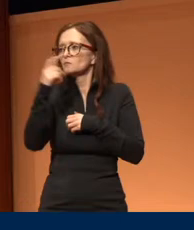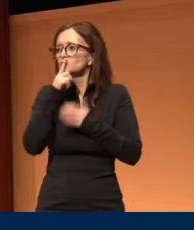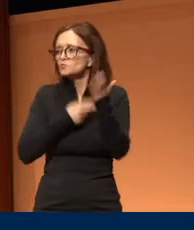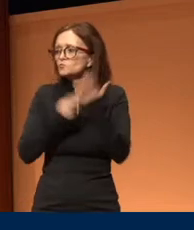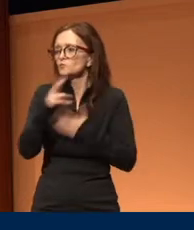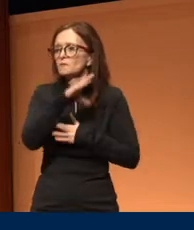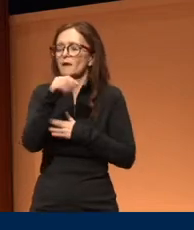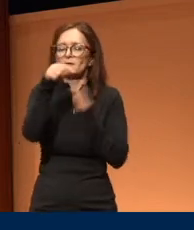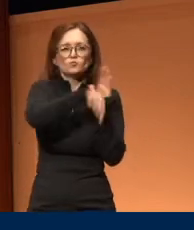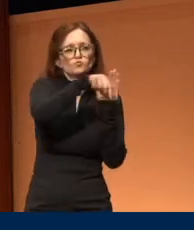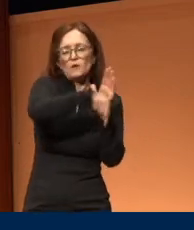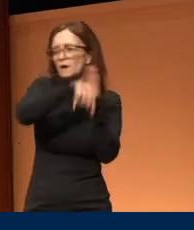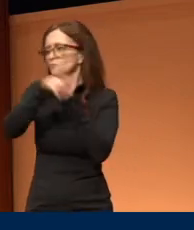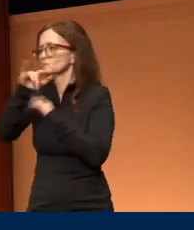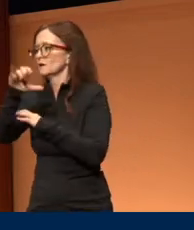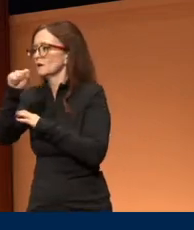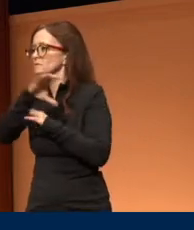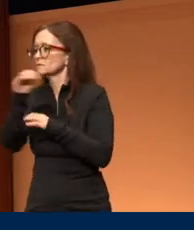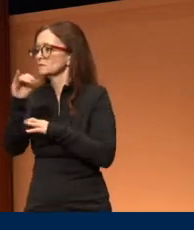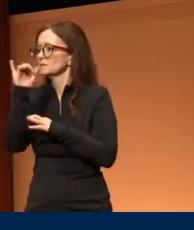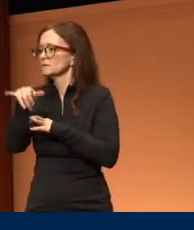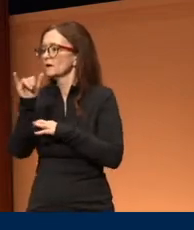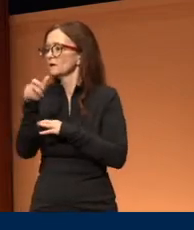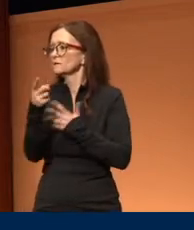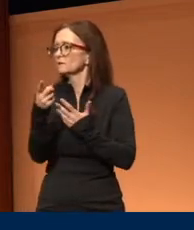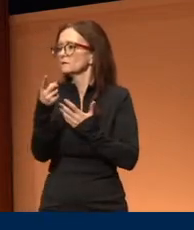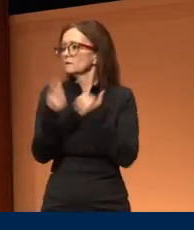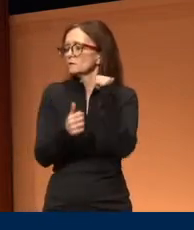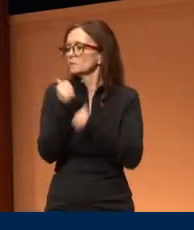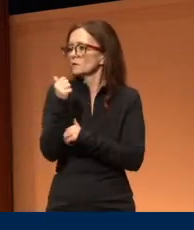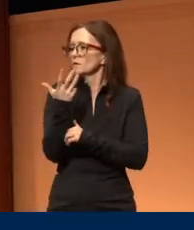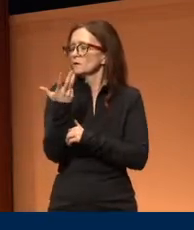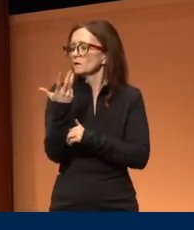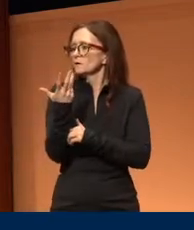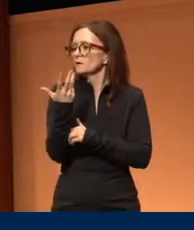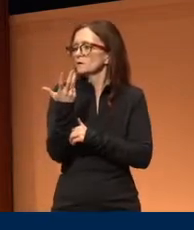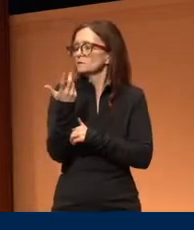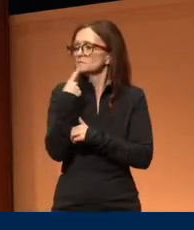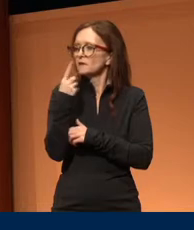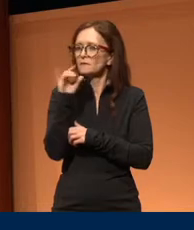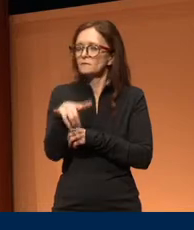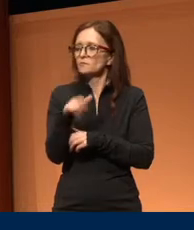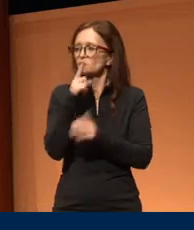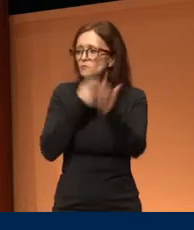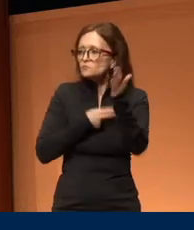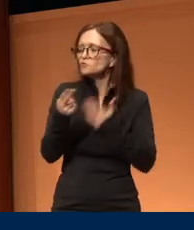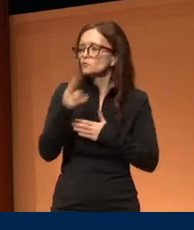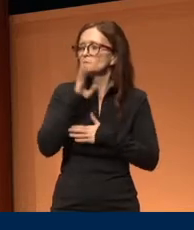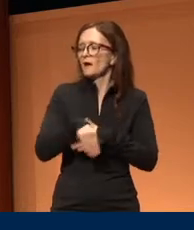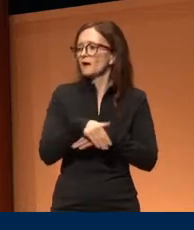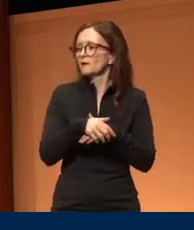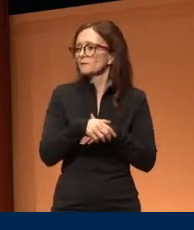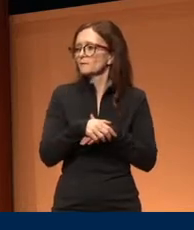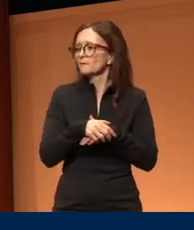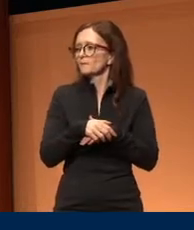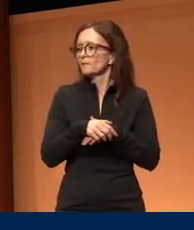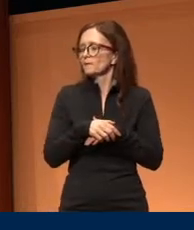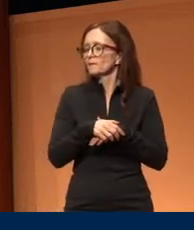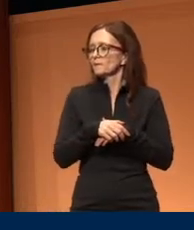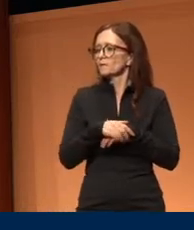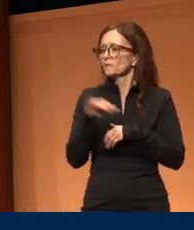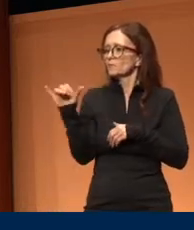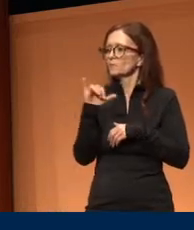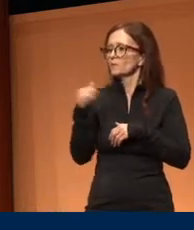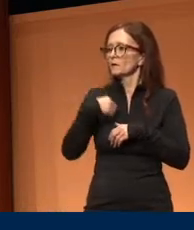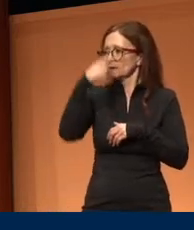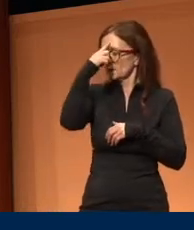eugenics. And that is what motivates her to, you know, say truth is bad. And also I think in